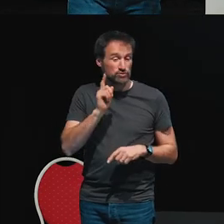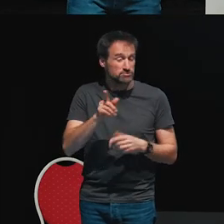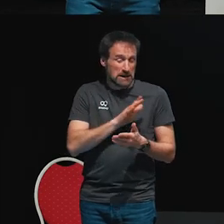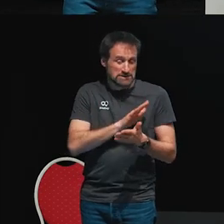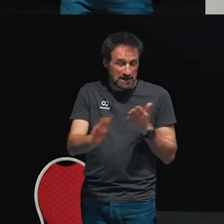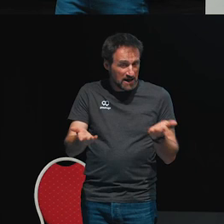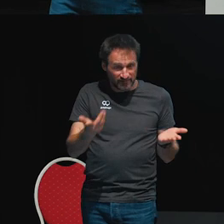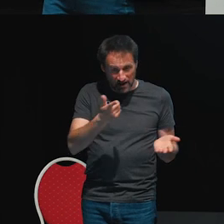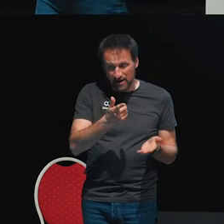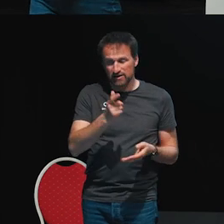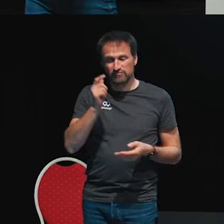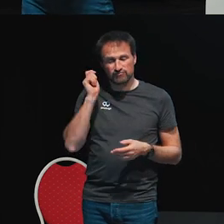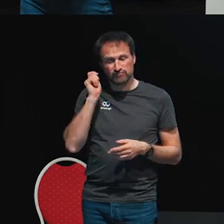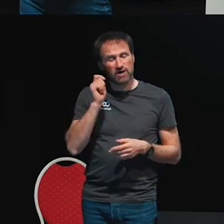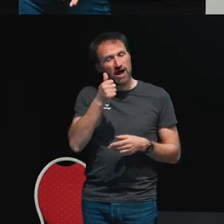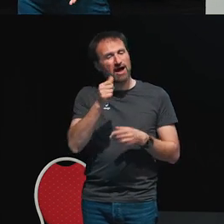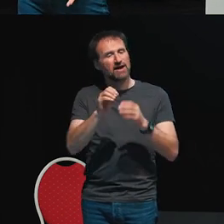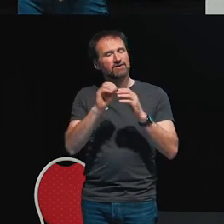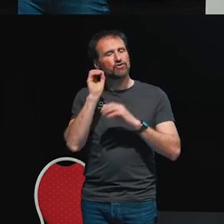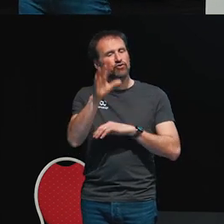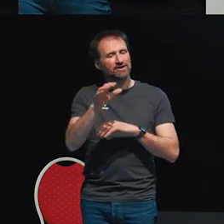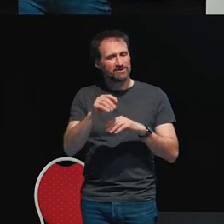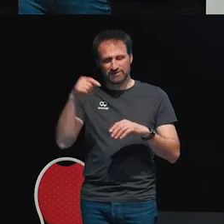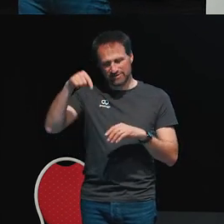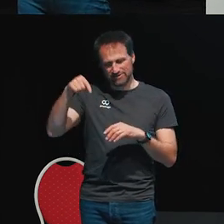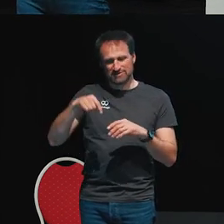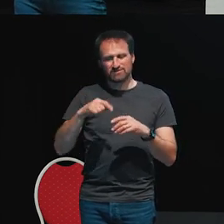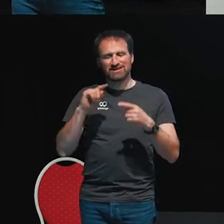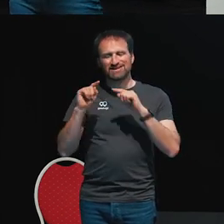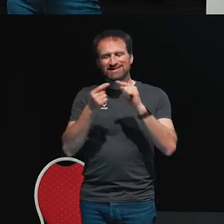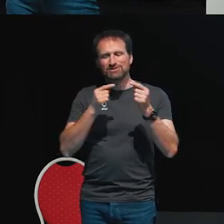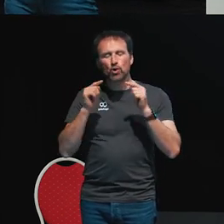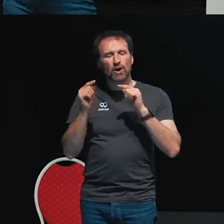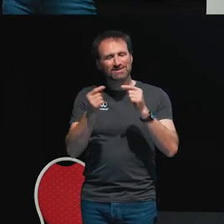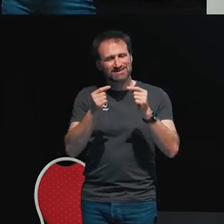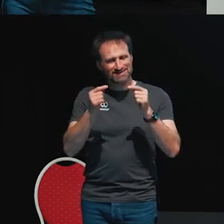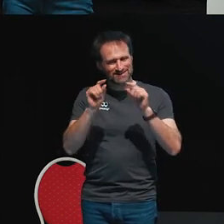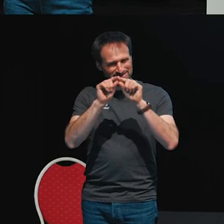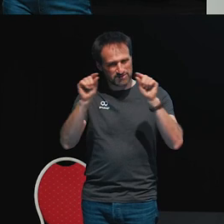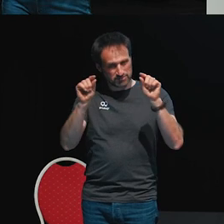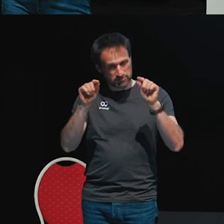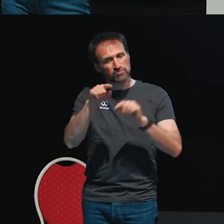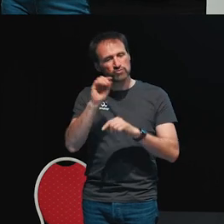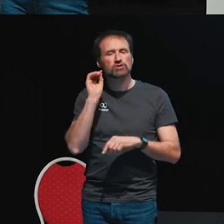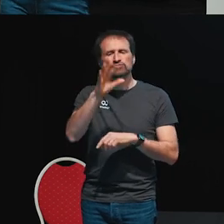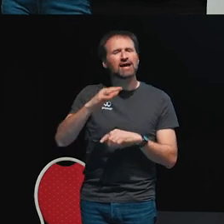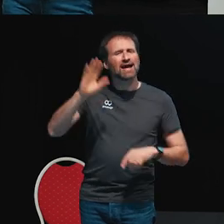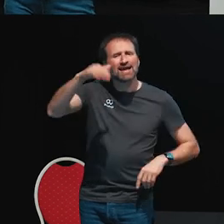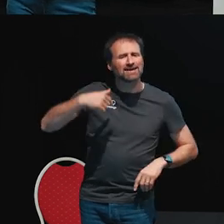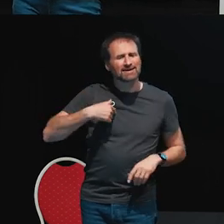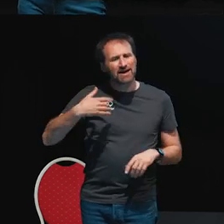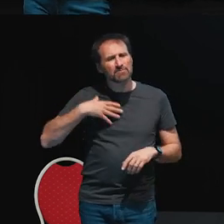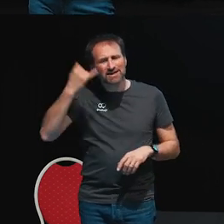a starting a thread on Discourse. They have Discourse, and you can go in and say, hey, I have this idea, this